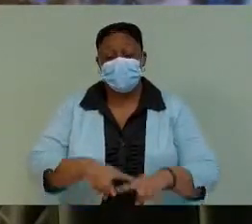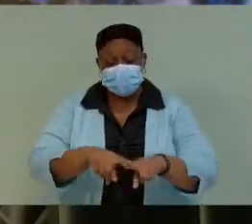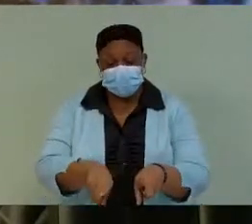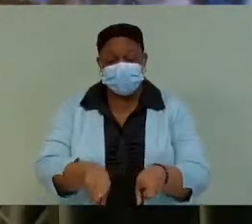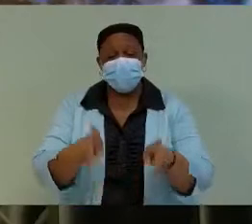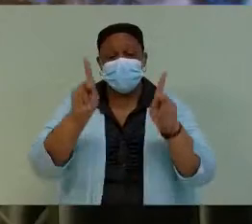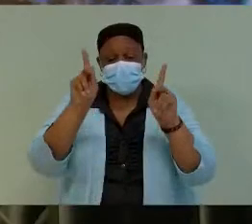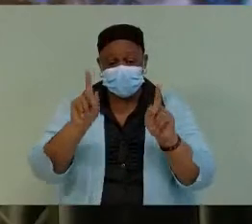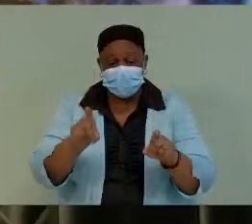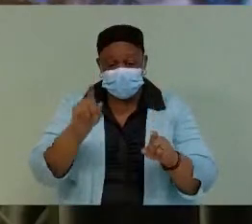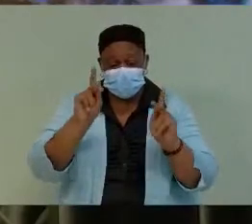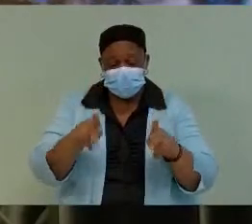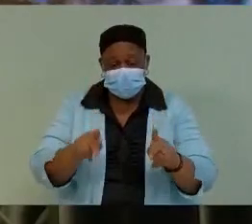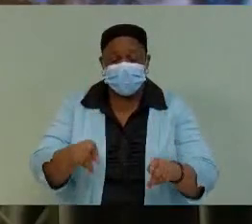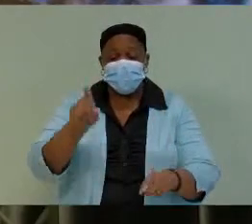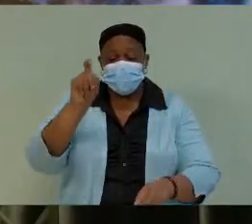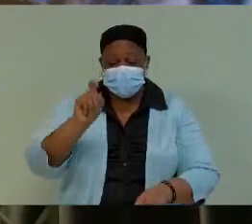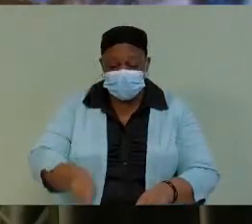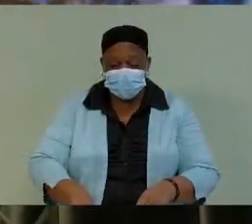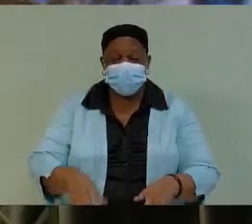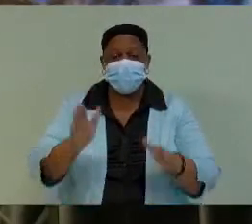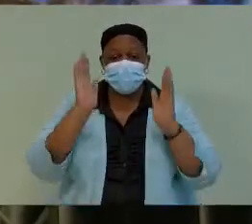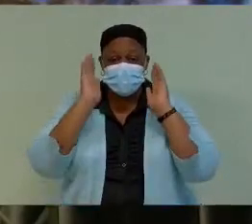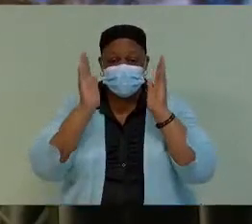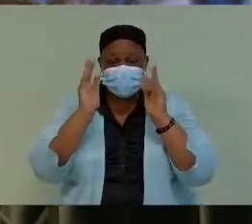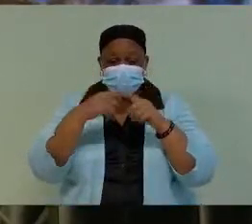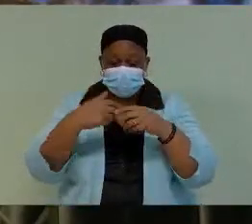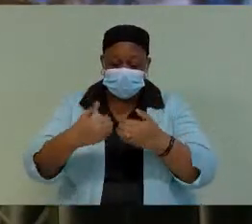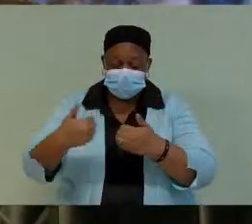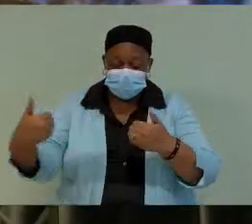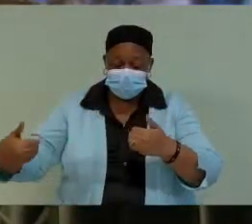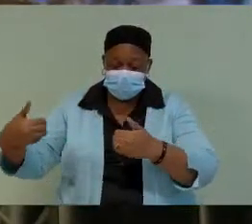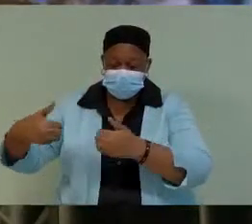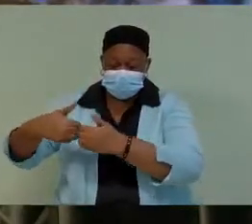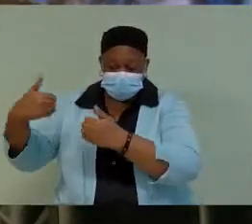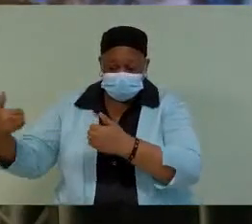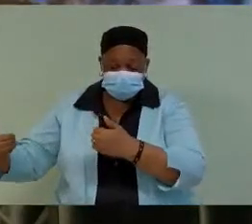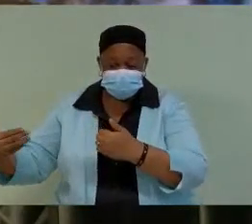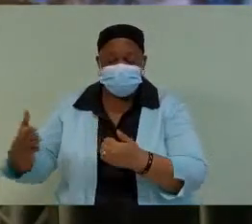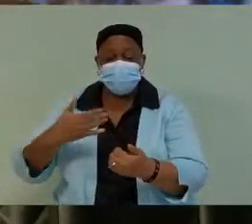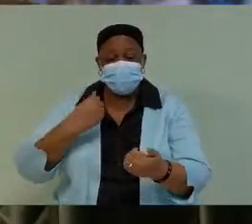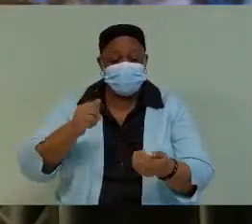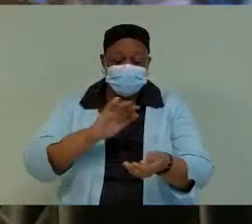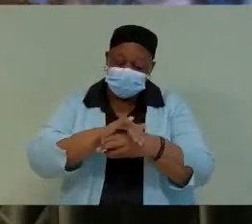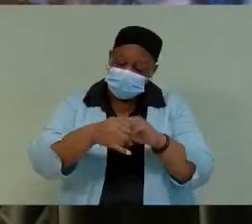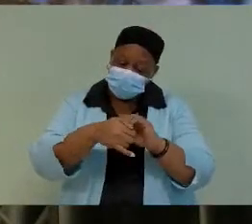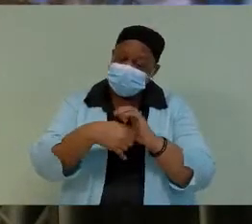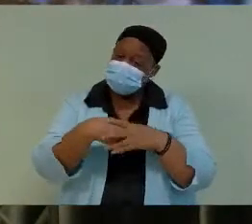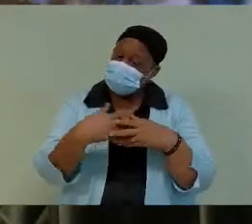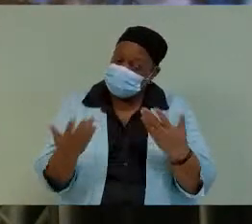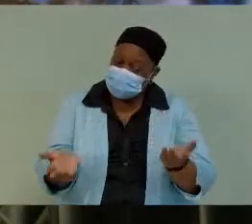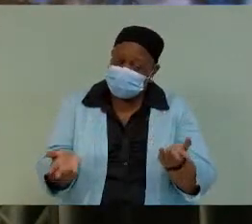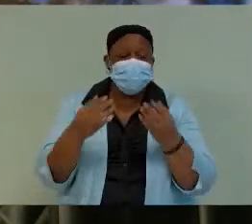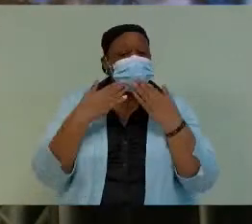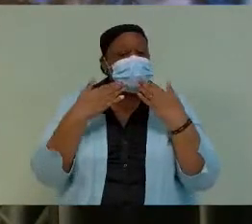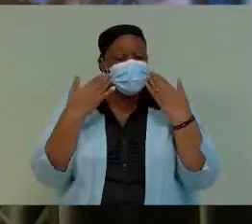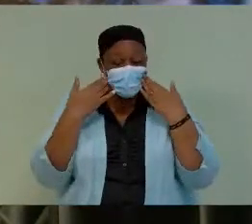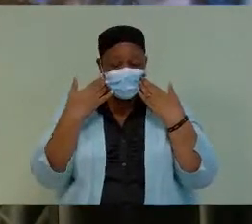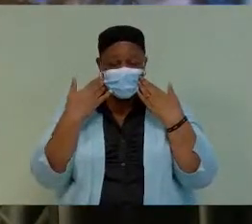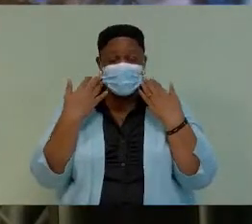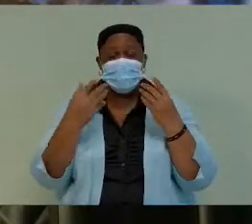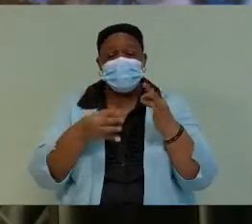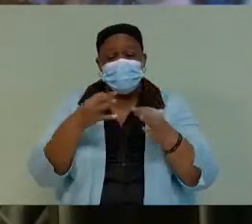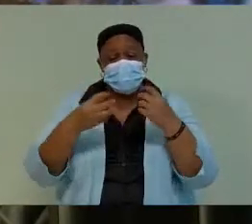to social and physical distancing protocols and shall adhere to the hygiene protocols stipulated in the